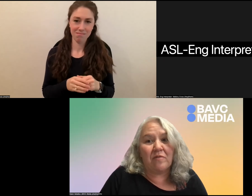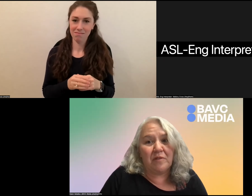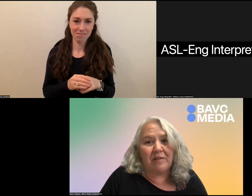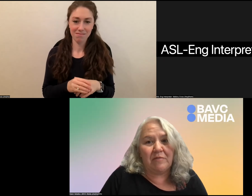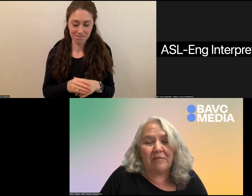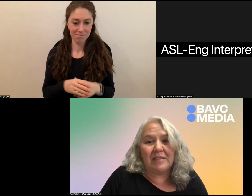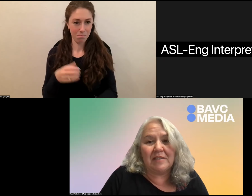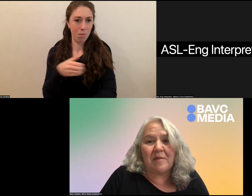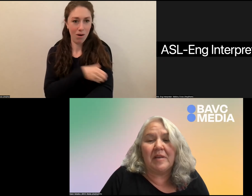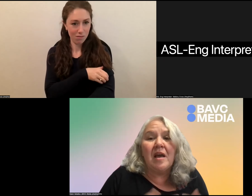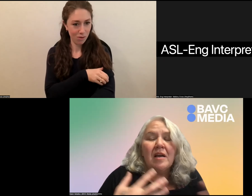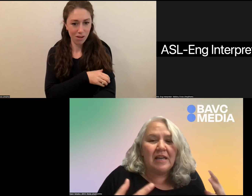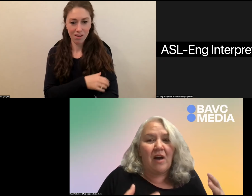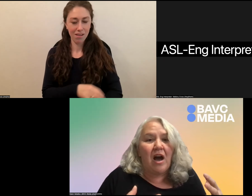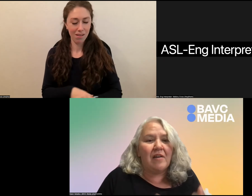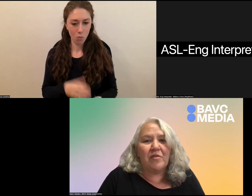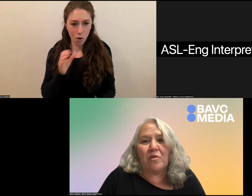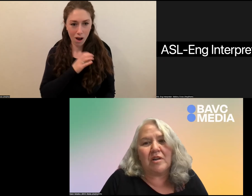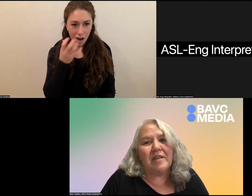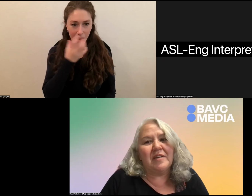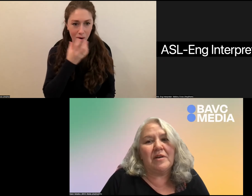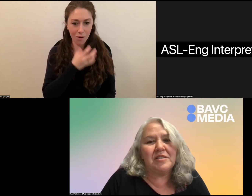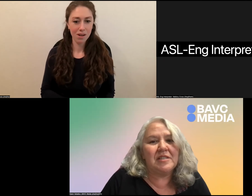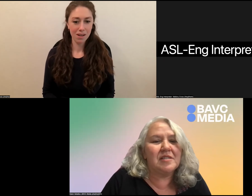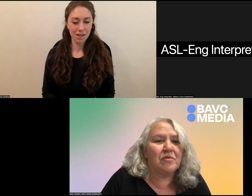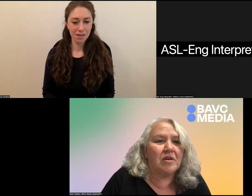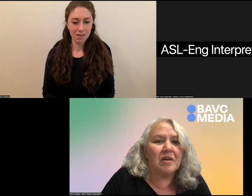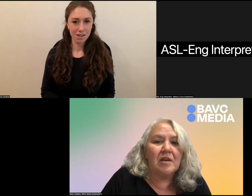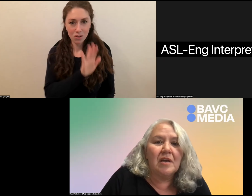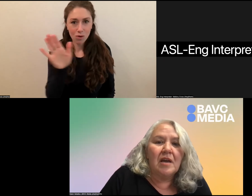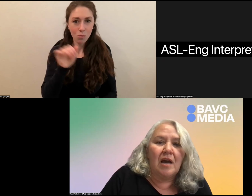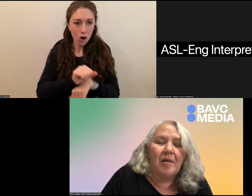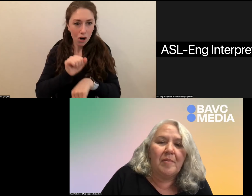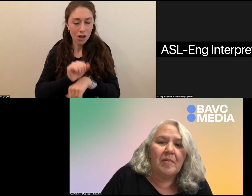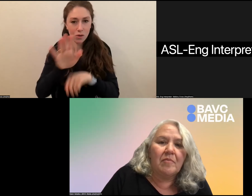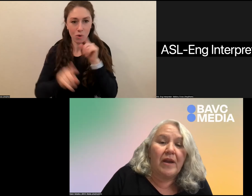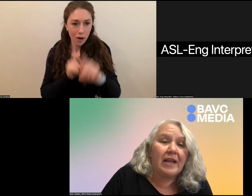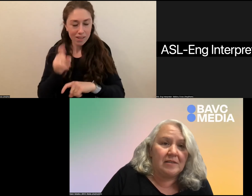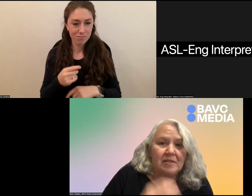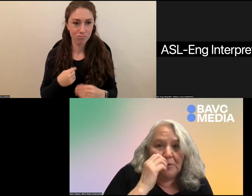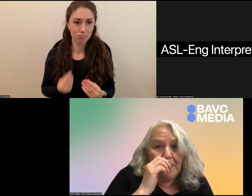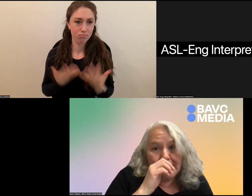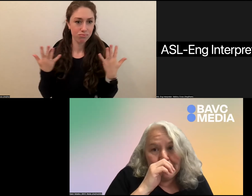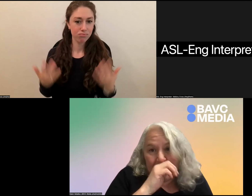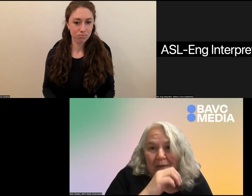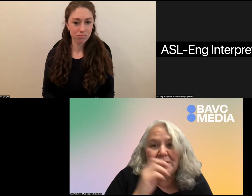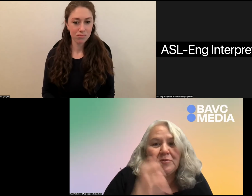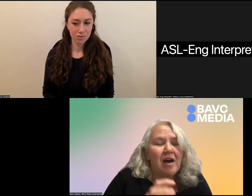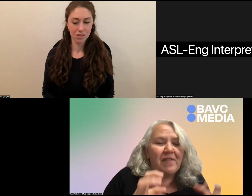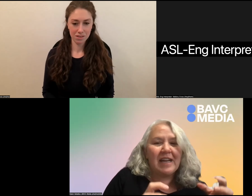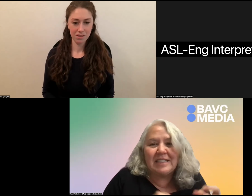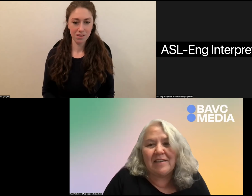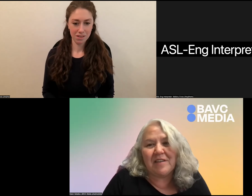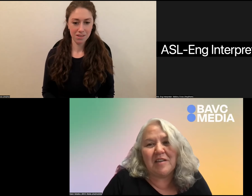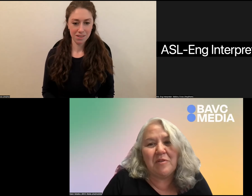were so powerful and reflective. I'm in kind of awe of the work and the questions the work brings to us. I do